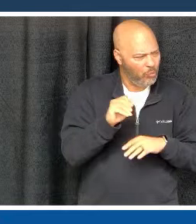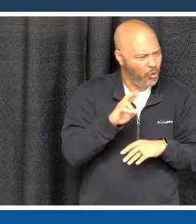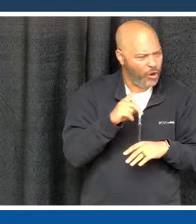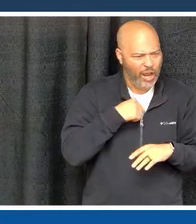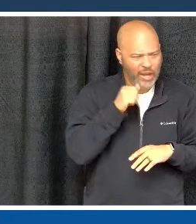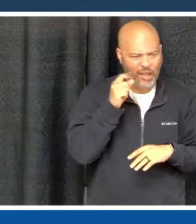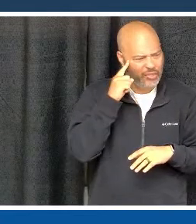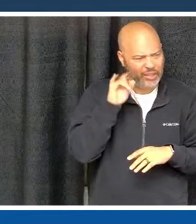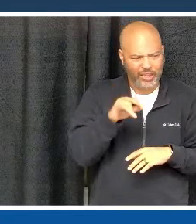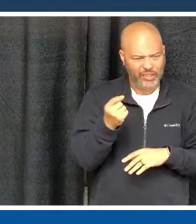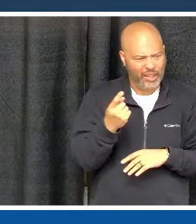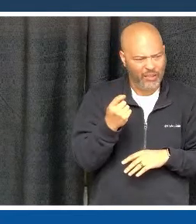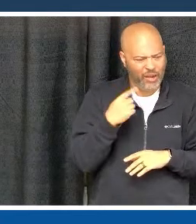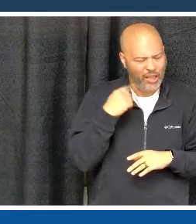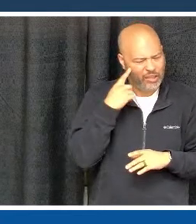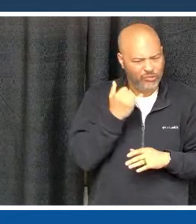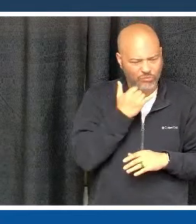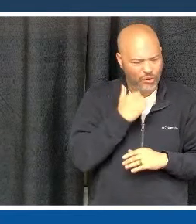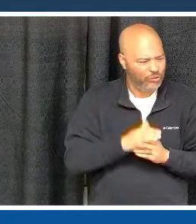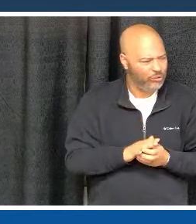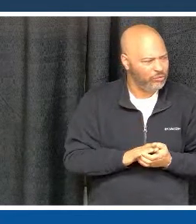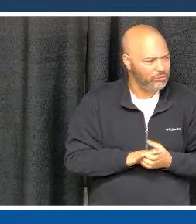that's 11 out there.